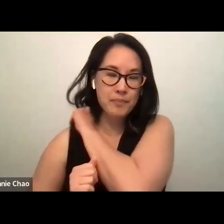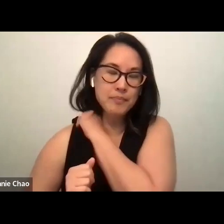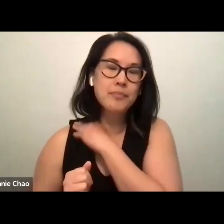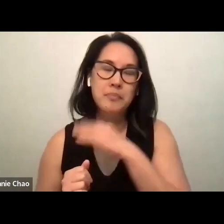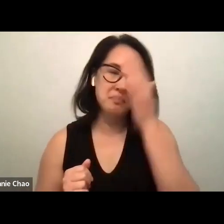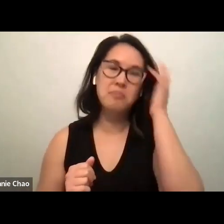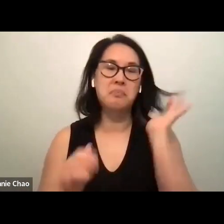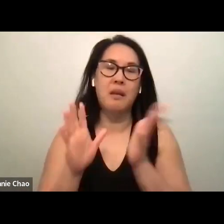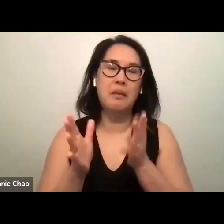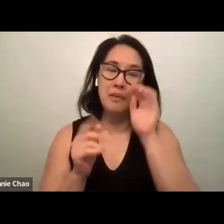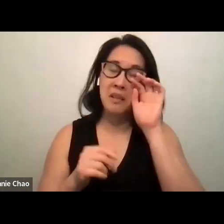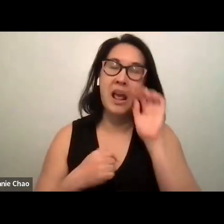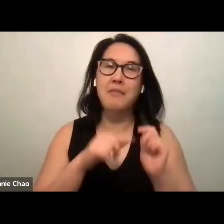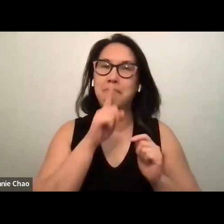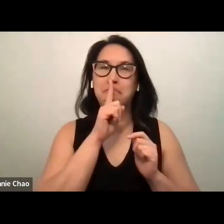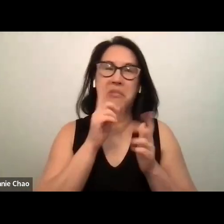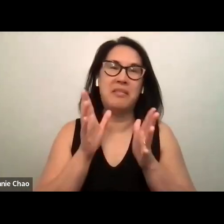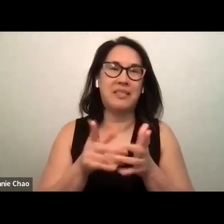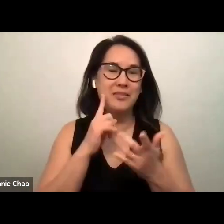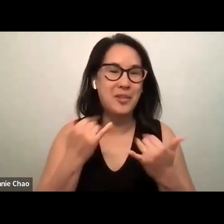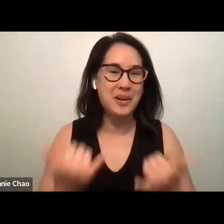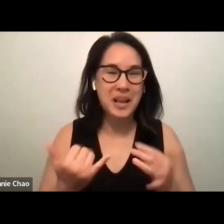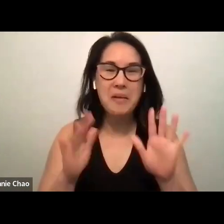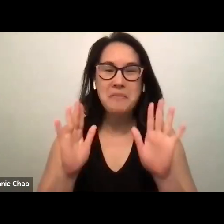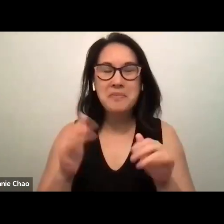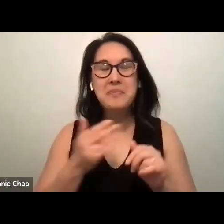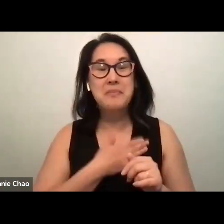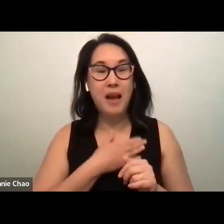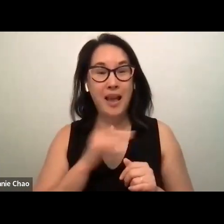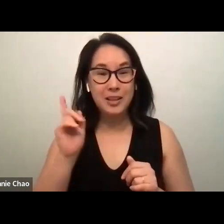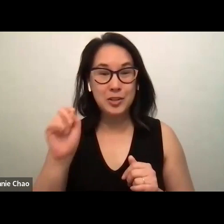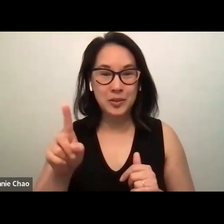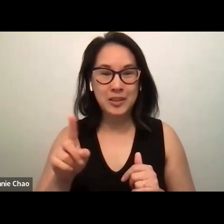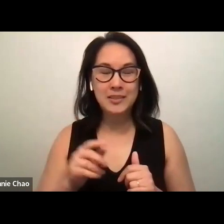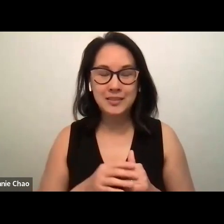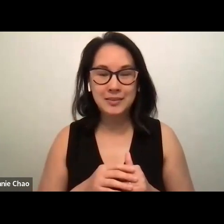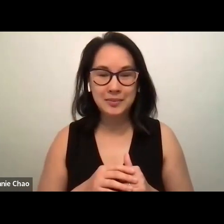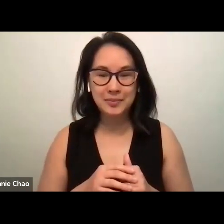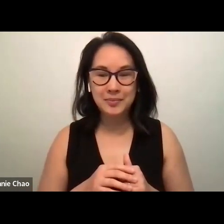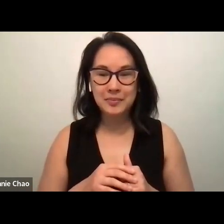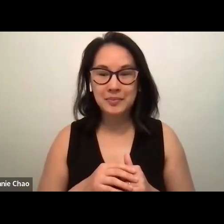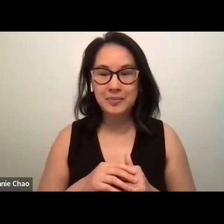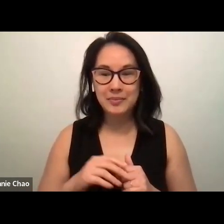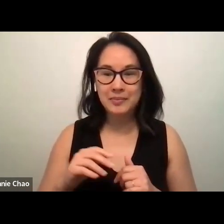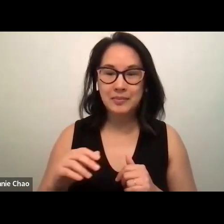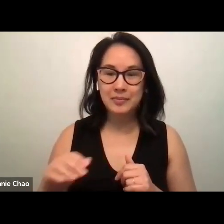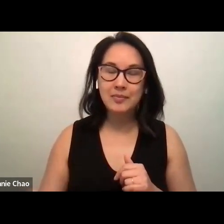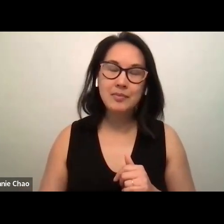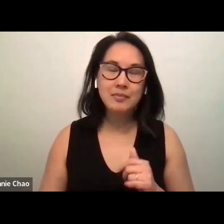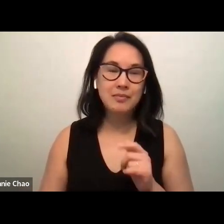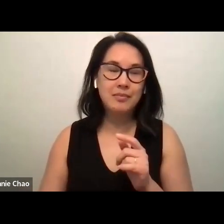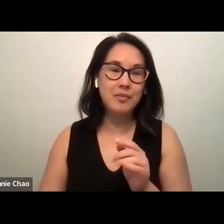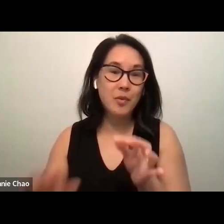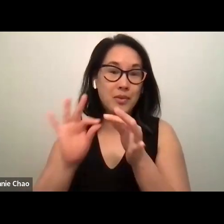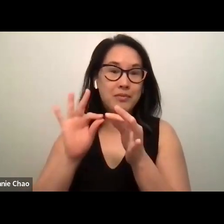it for now. Sorry. So my question is, this came with working with Emily's version